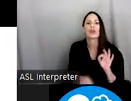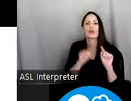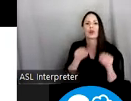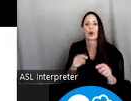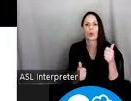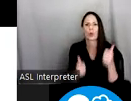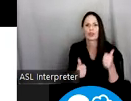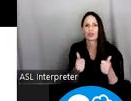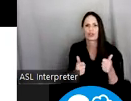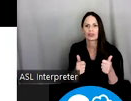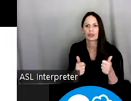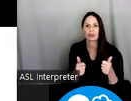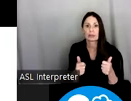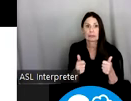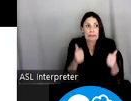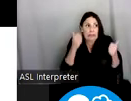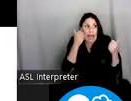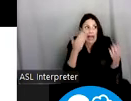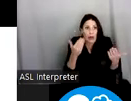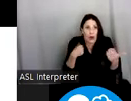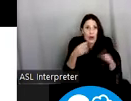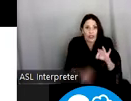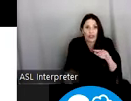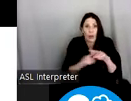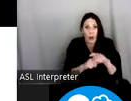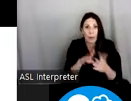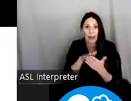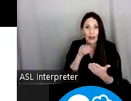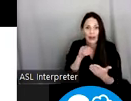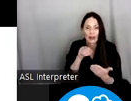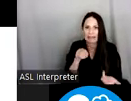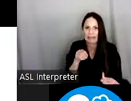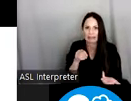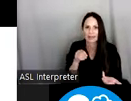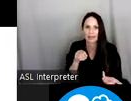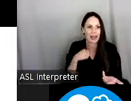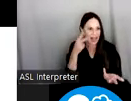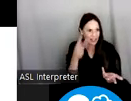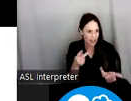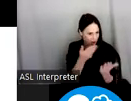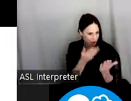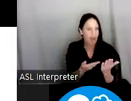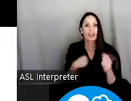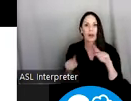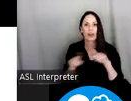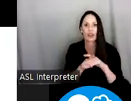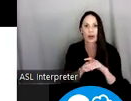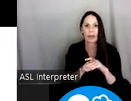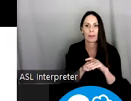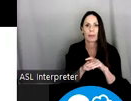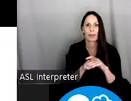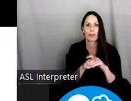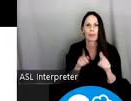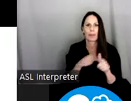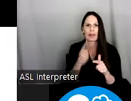I don't know. I just show up and learn. Okay. Like all this stuff was like, I just showed up to like get in the mix. And then I'm like, oh, what's